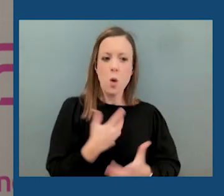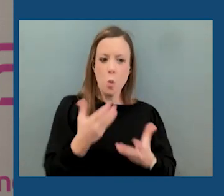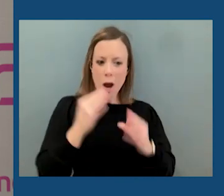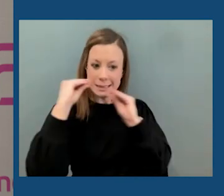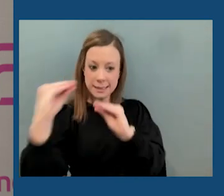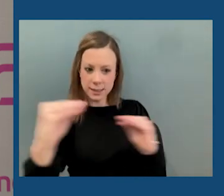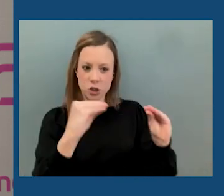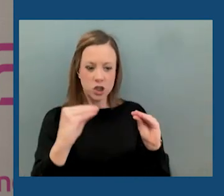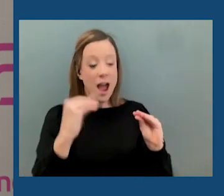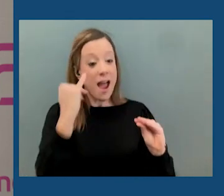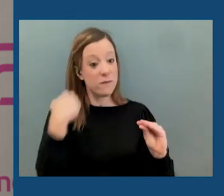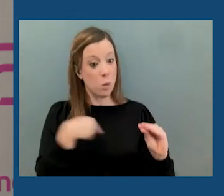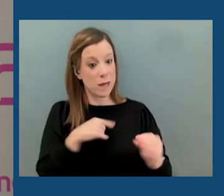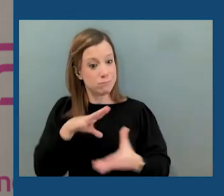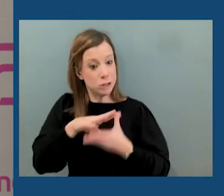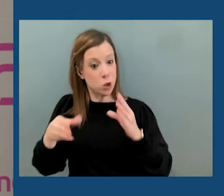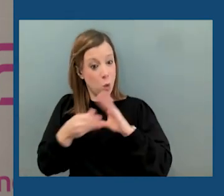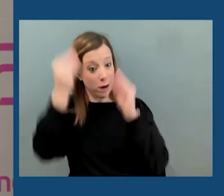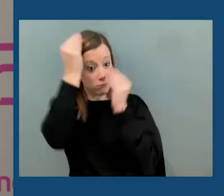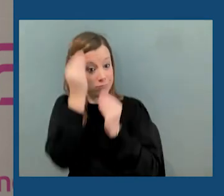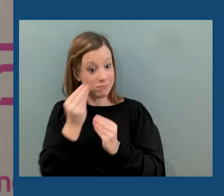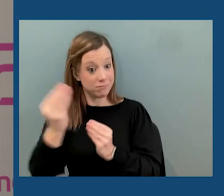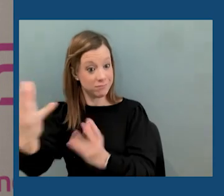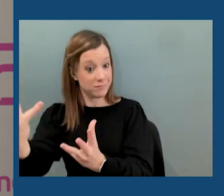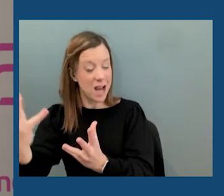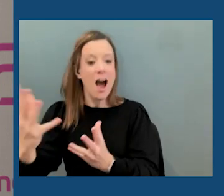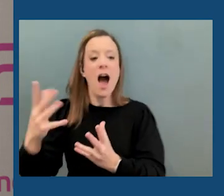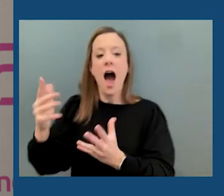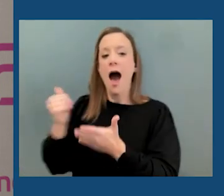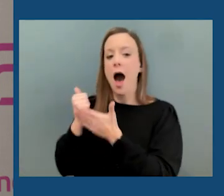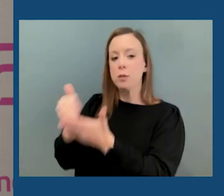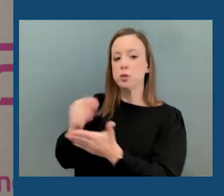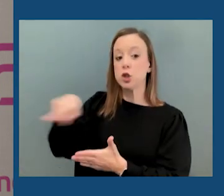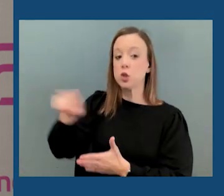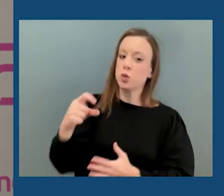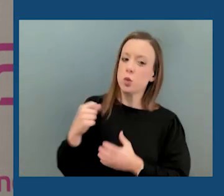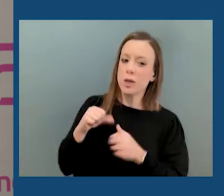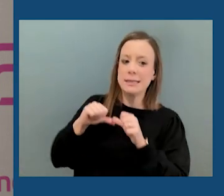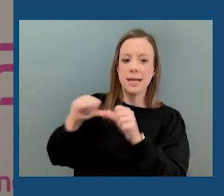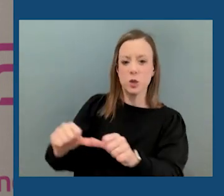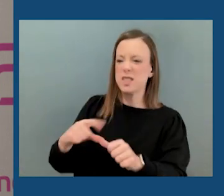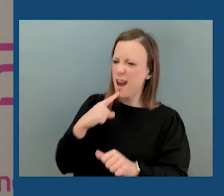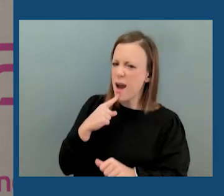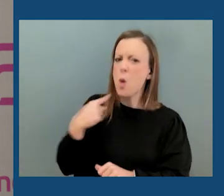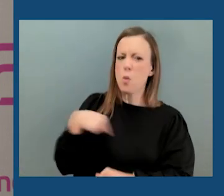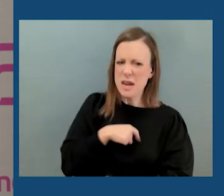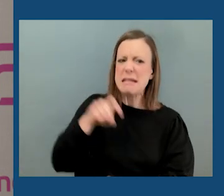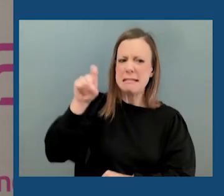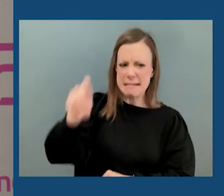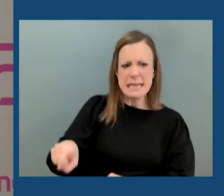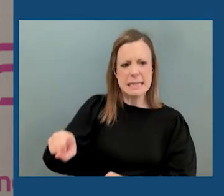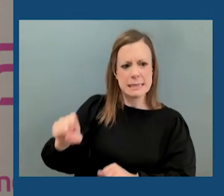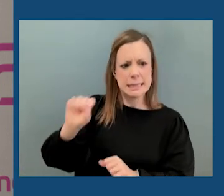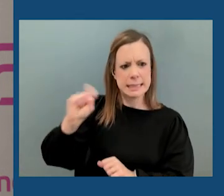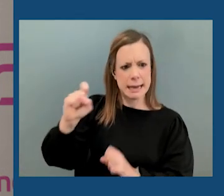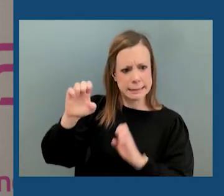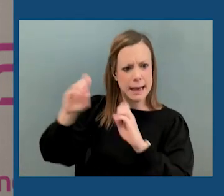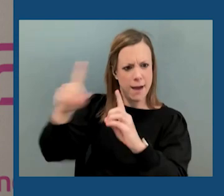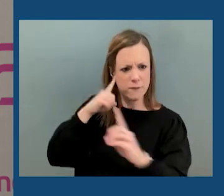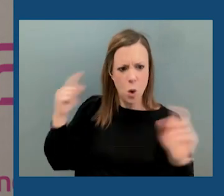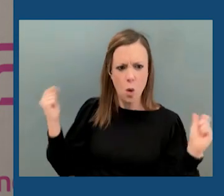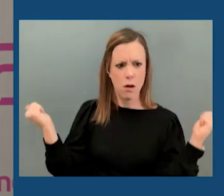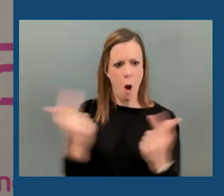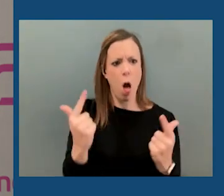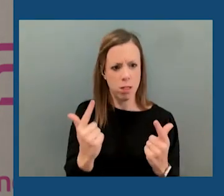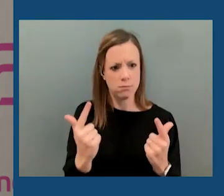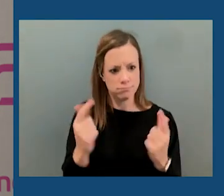hopeful stories will embolden you to continue to demand sex ed from your representatives, your schools, and for all people. Thank you.